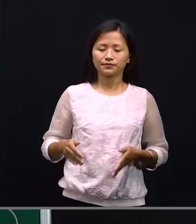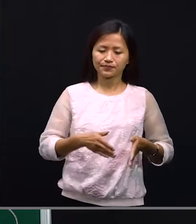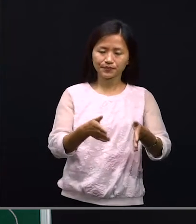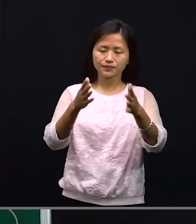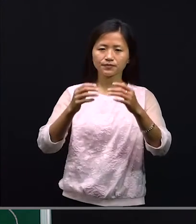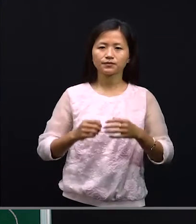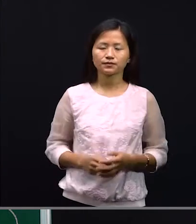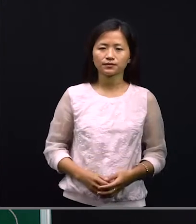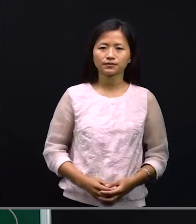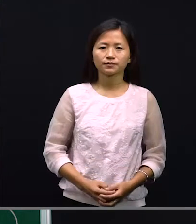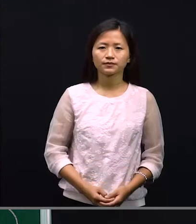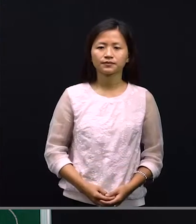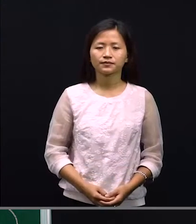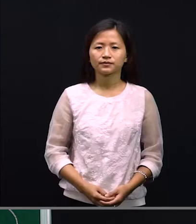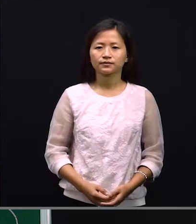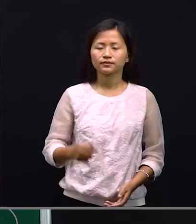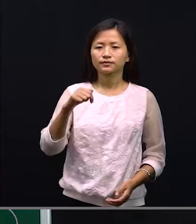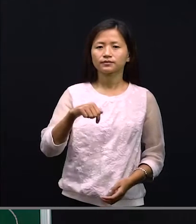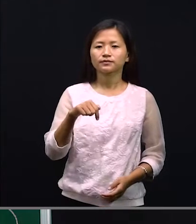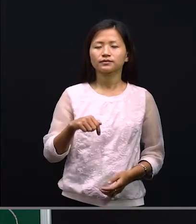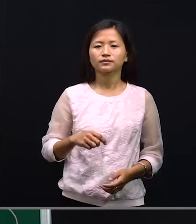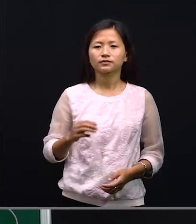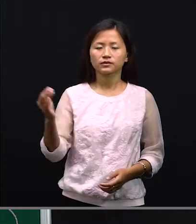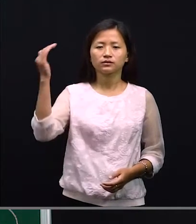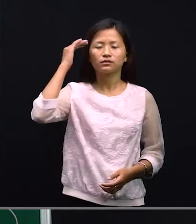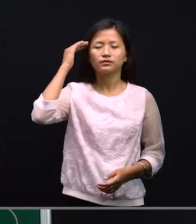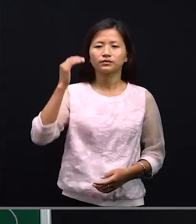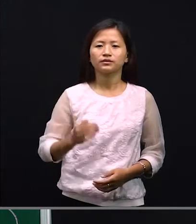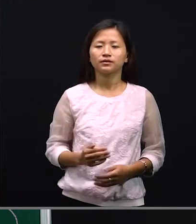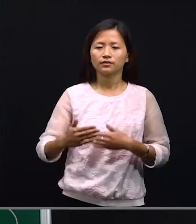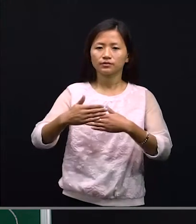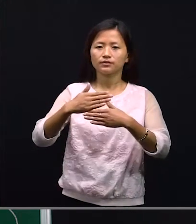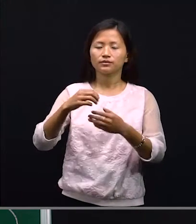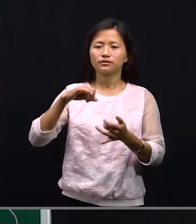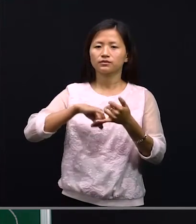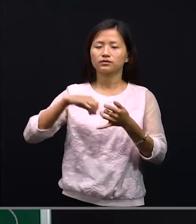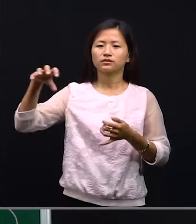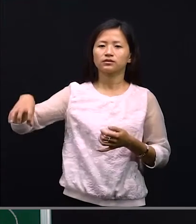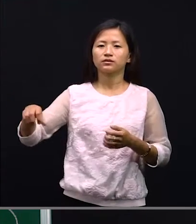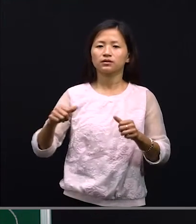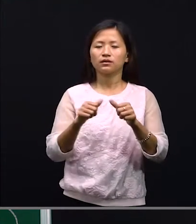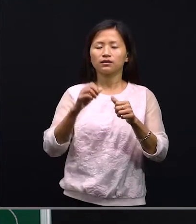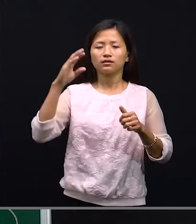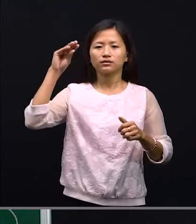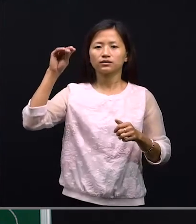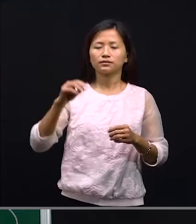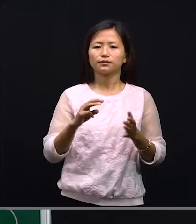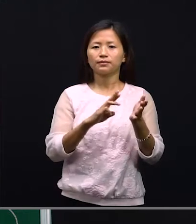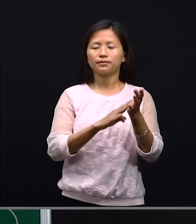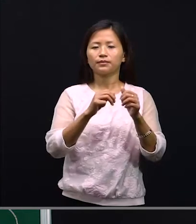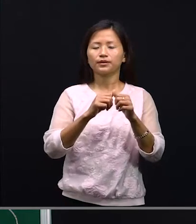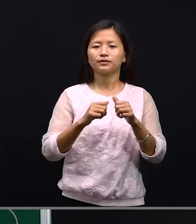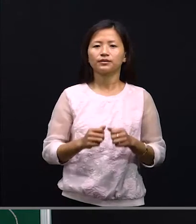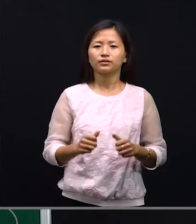two rivers. All right, now as we all know that the neighboring states are Assam, Myanmar,